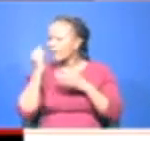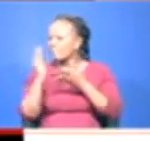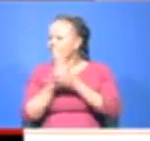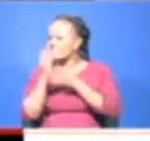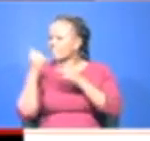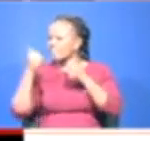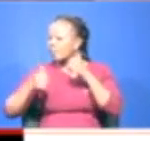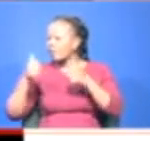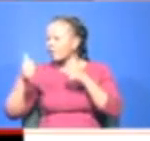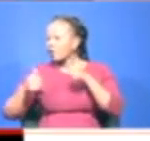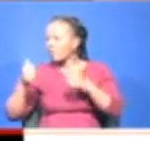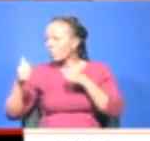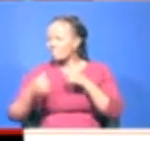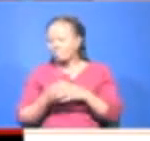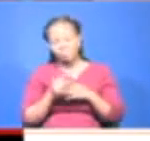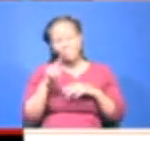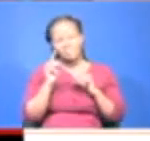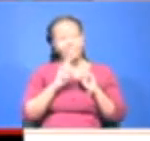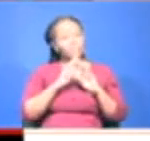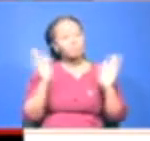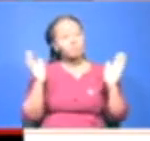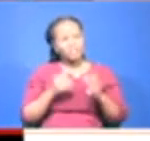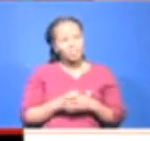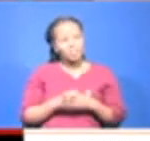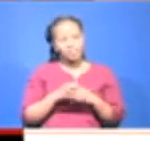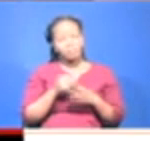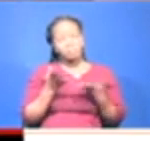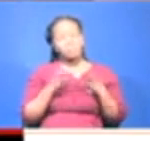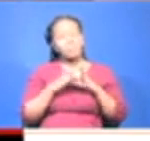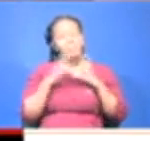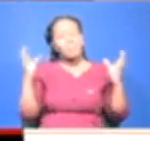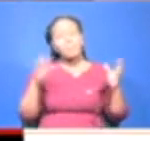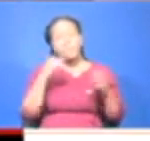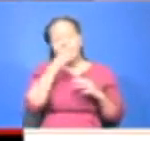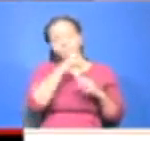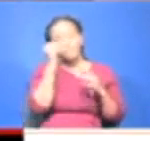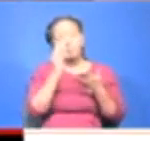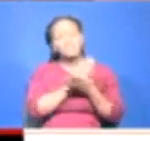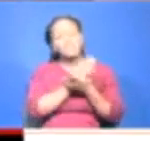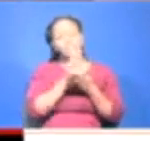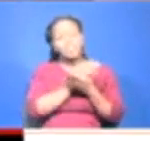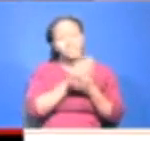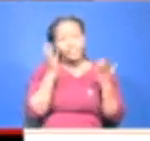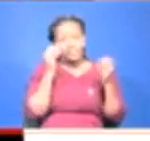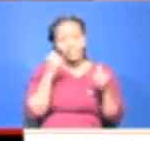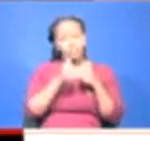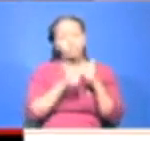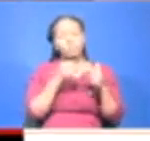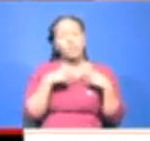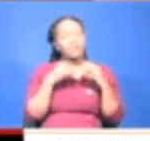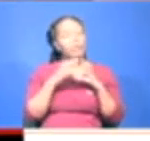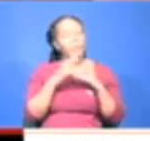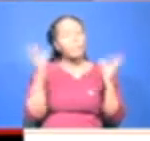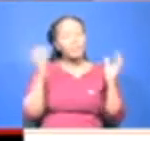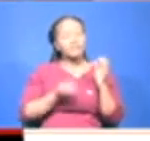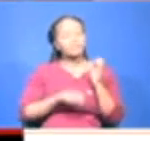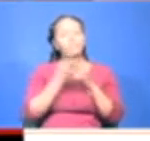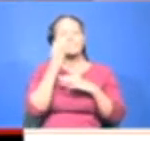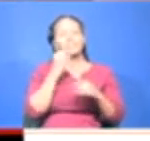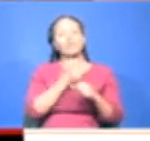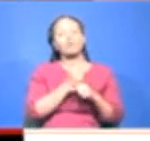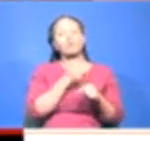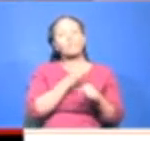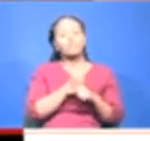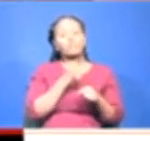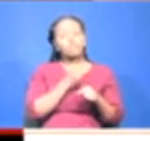think significant. Big private sector worldwide is a massive creator of jobs. It's what